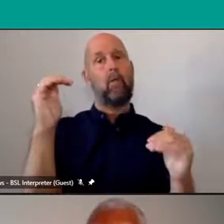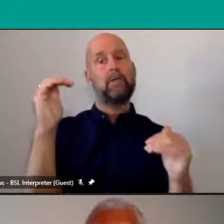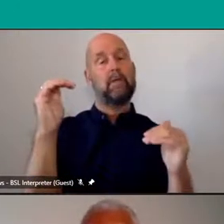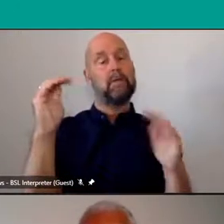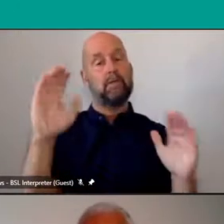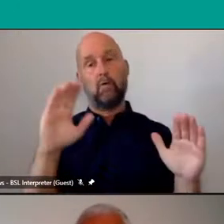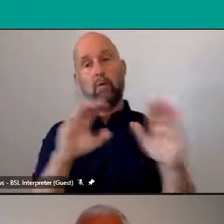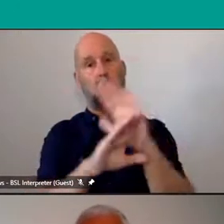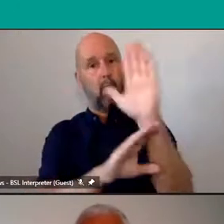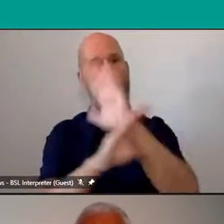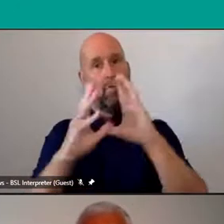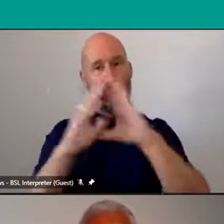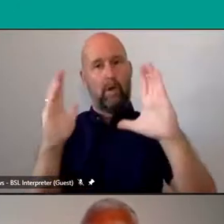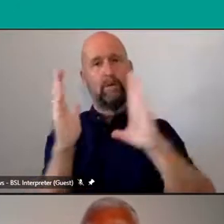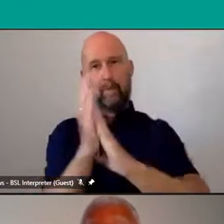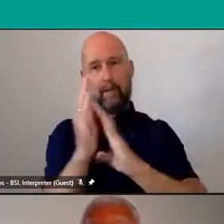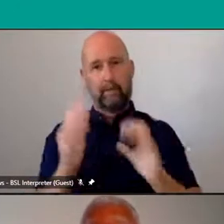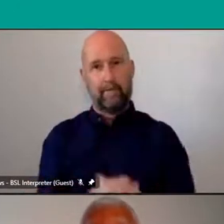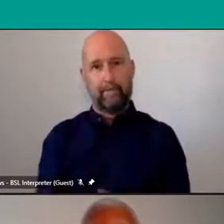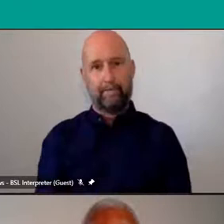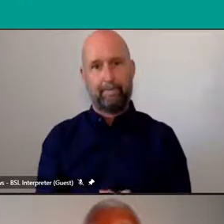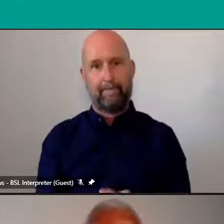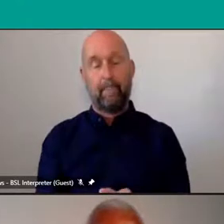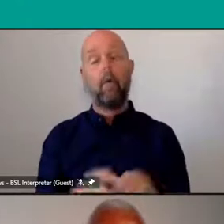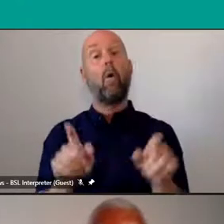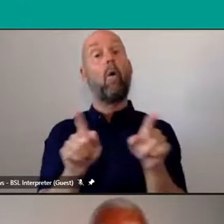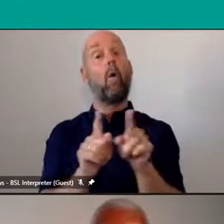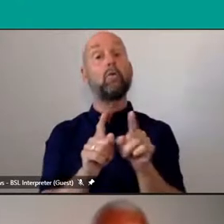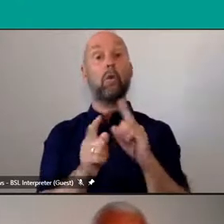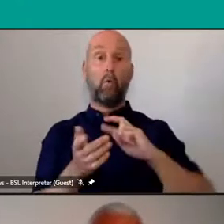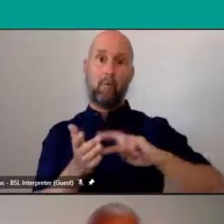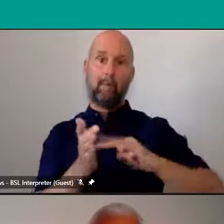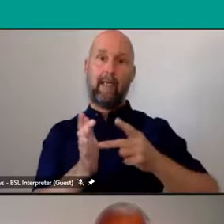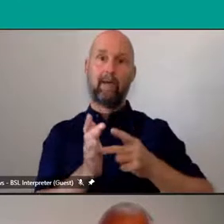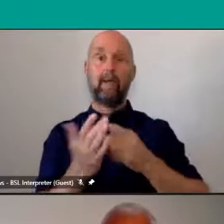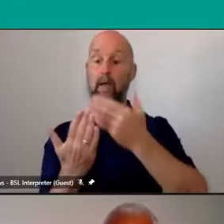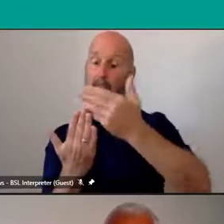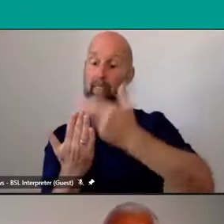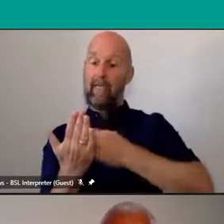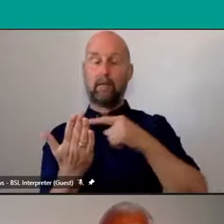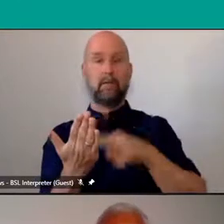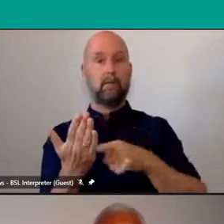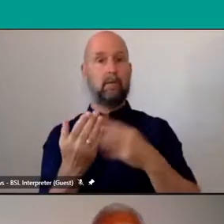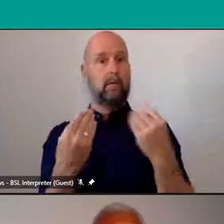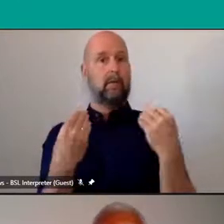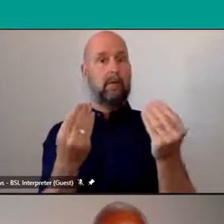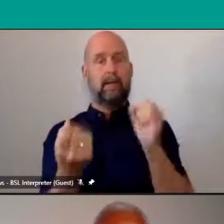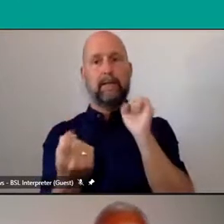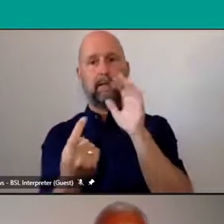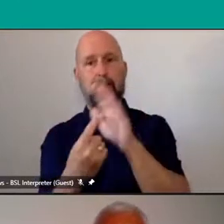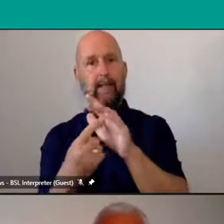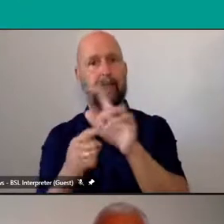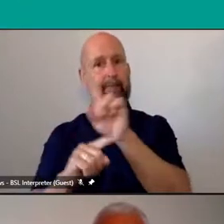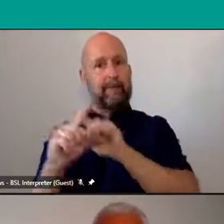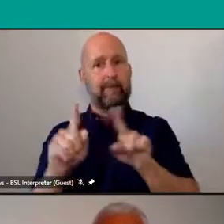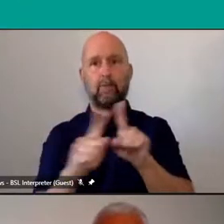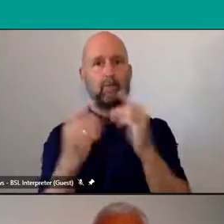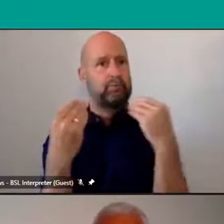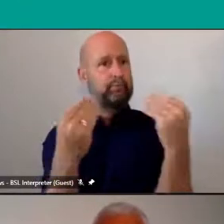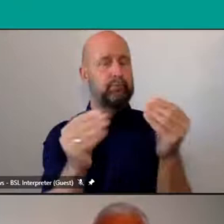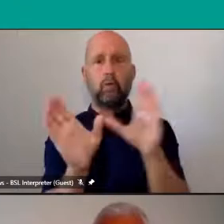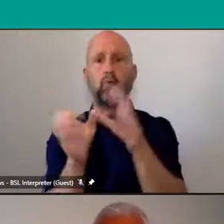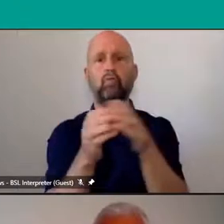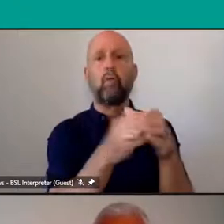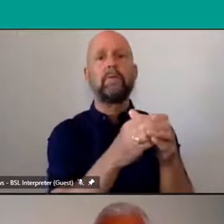Greater Manchester. And we're also planning to share the report directly with key meetings and groups, including